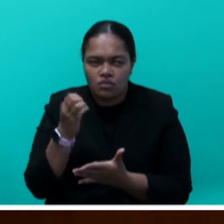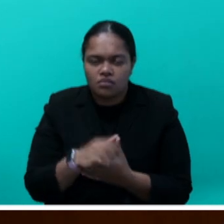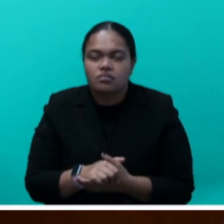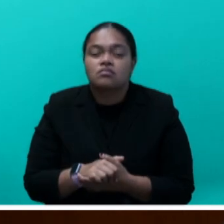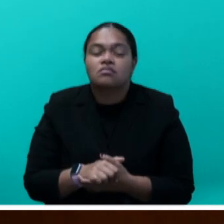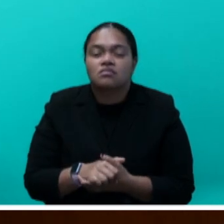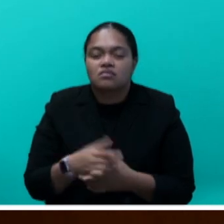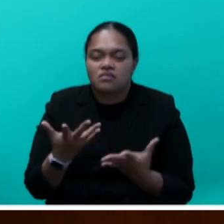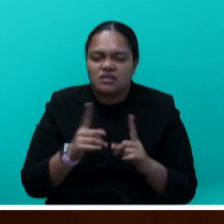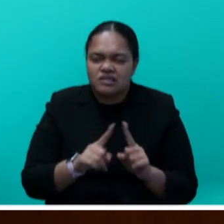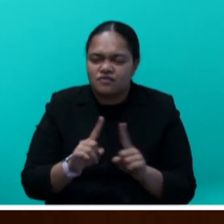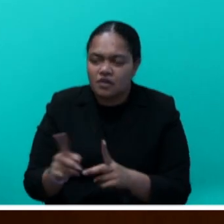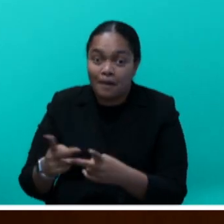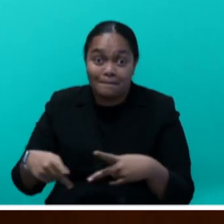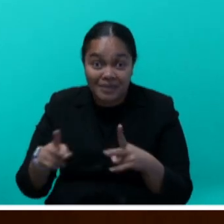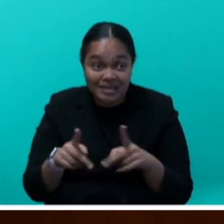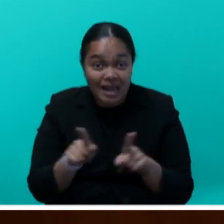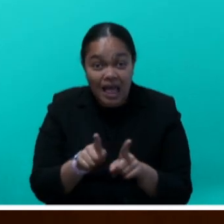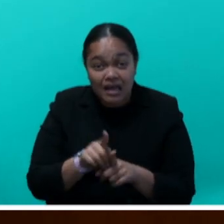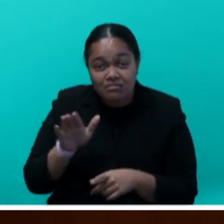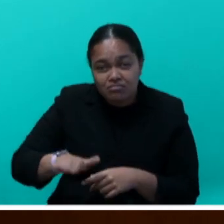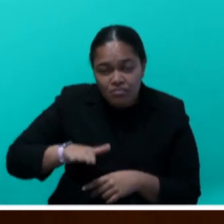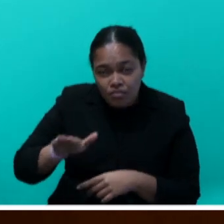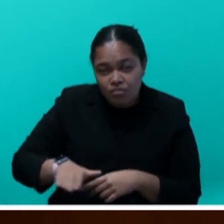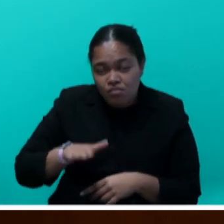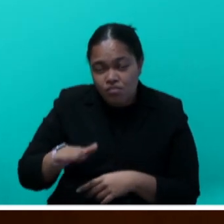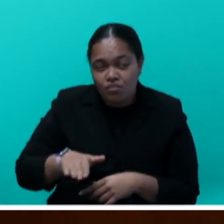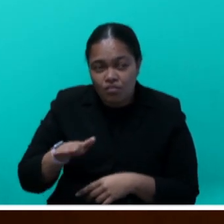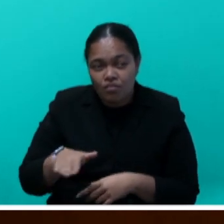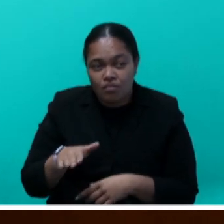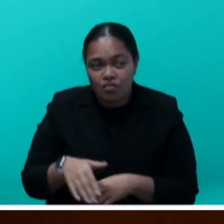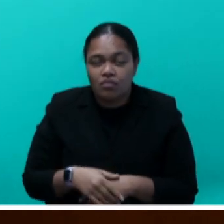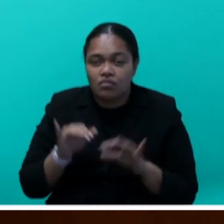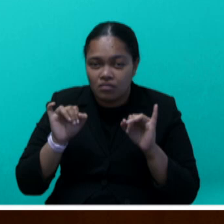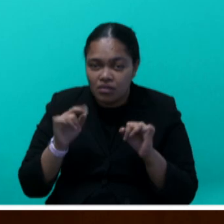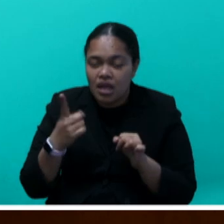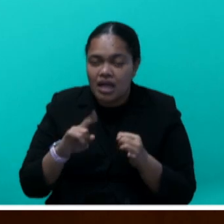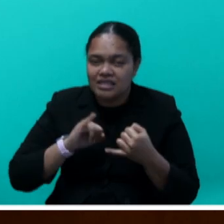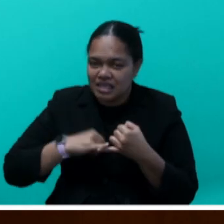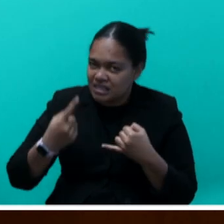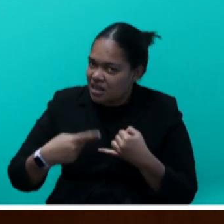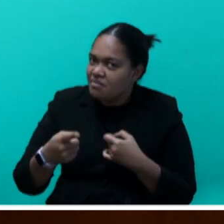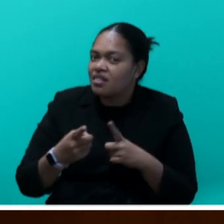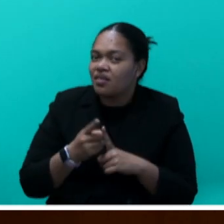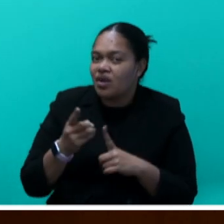particularly in areas such as poverty alleviation and sustainable development.